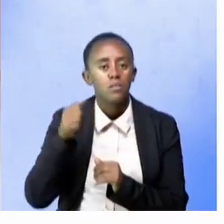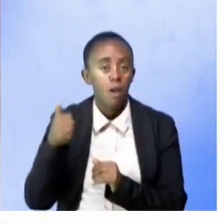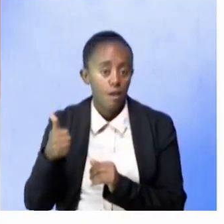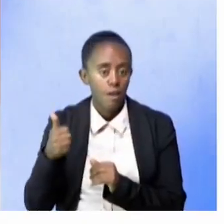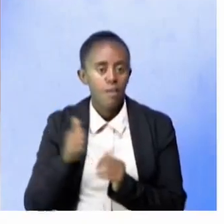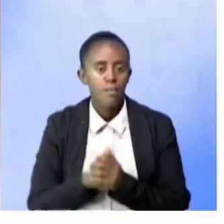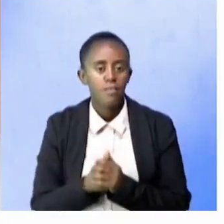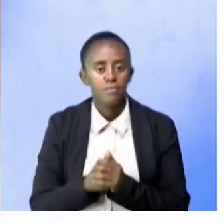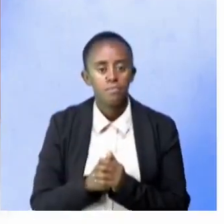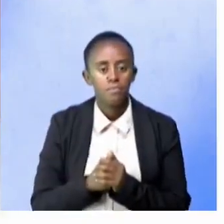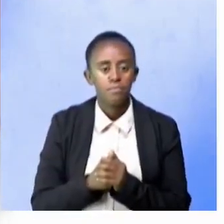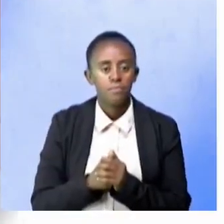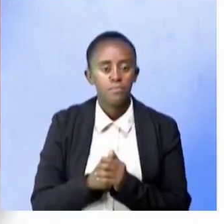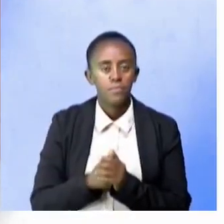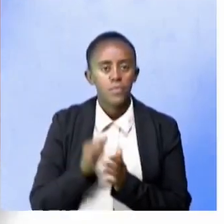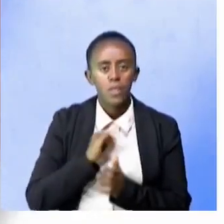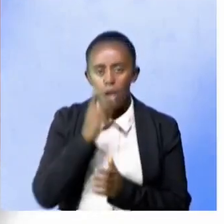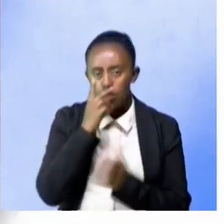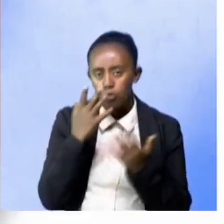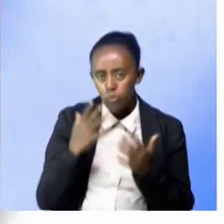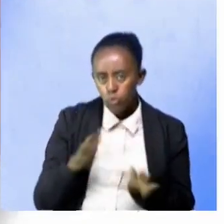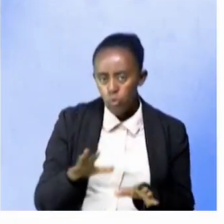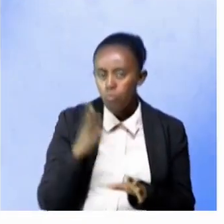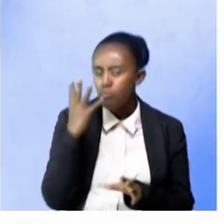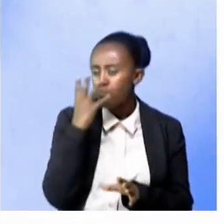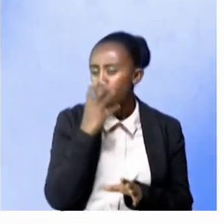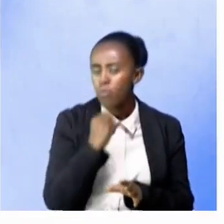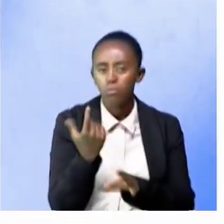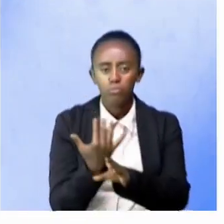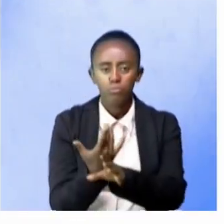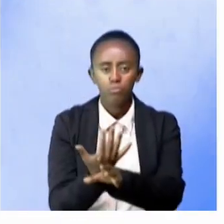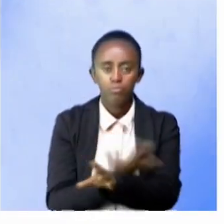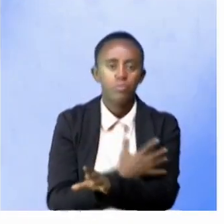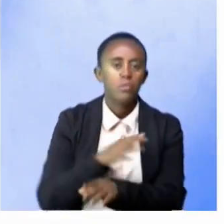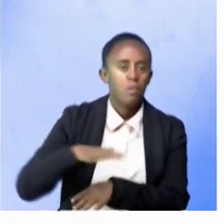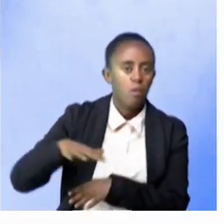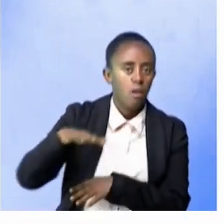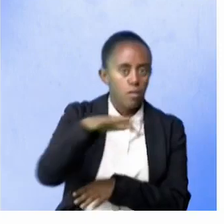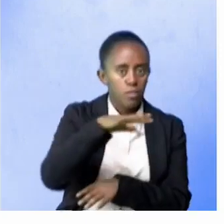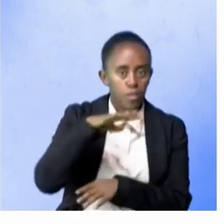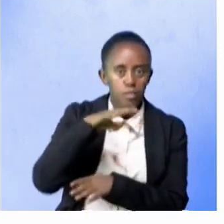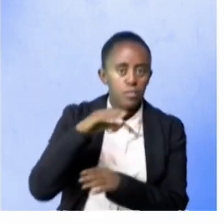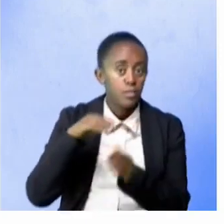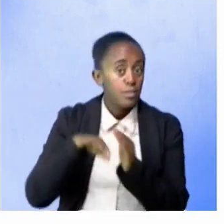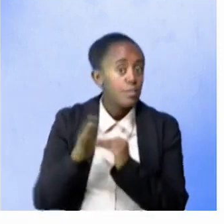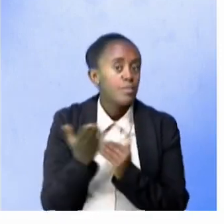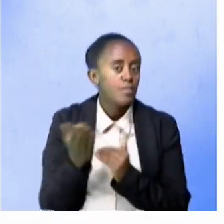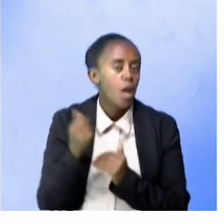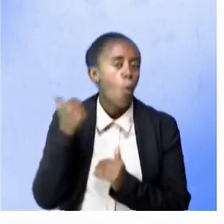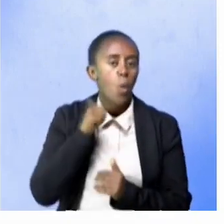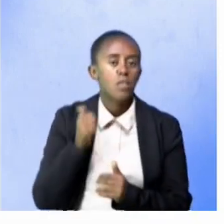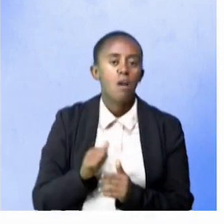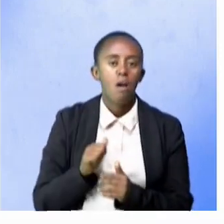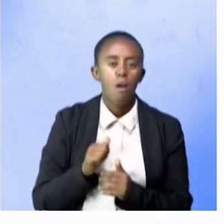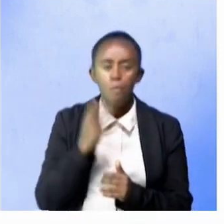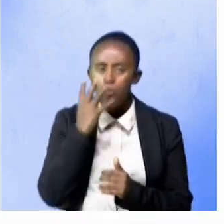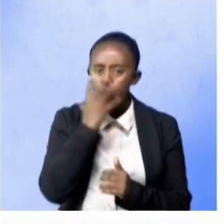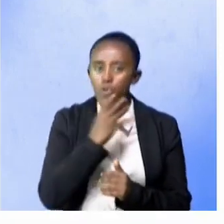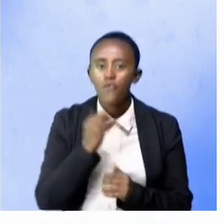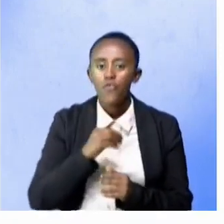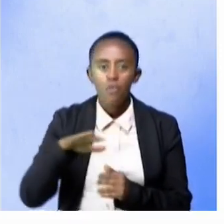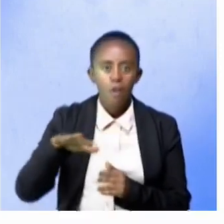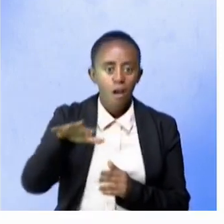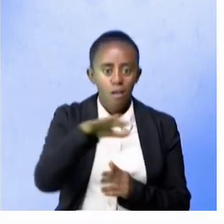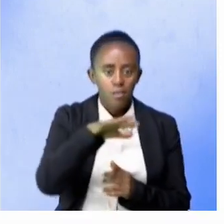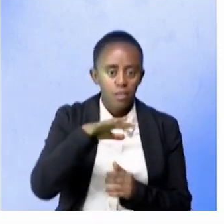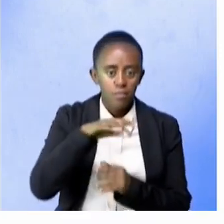Look, I saw a beautiful garden in Hawassa. Beautiful garden. So